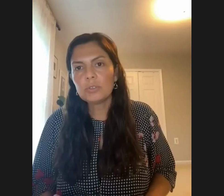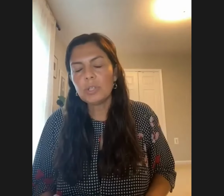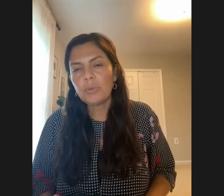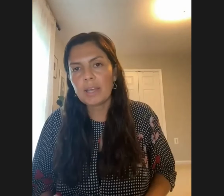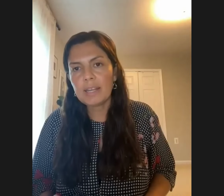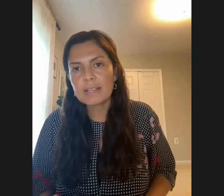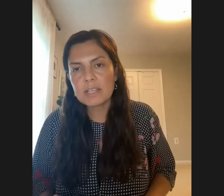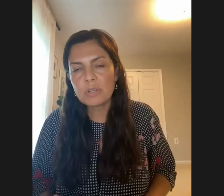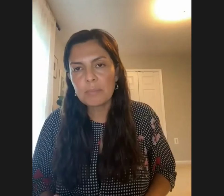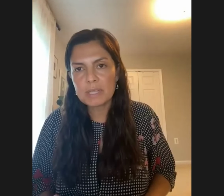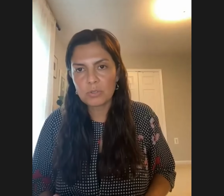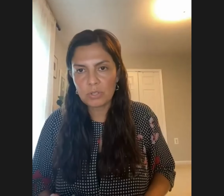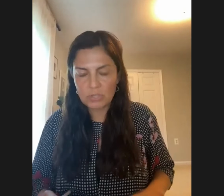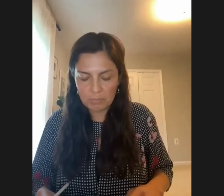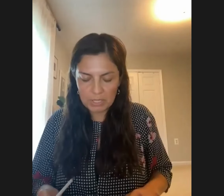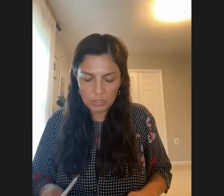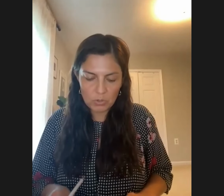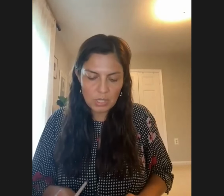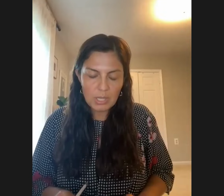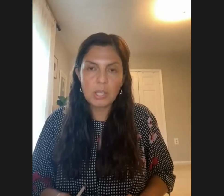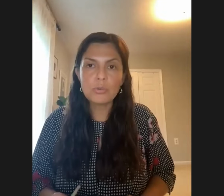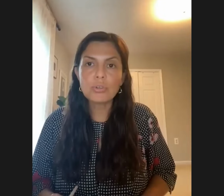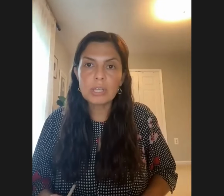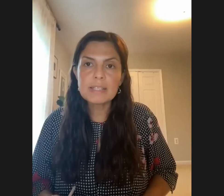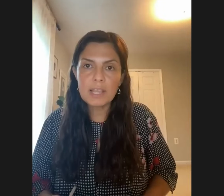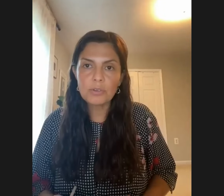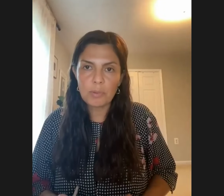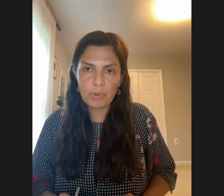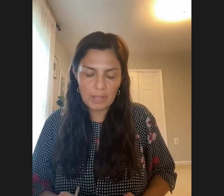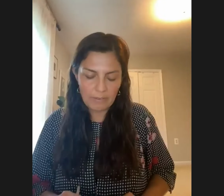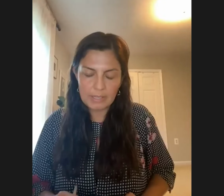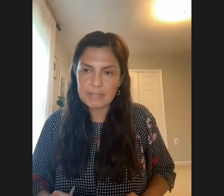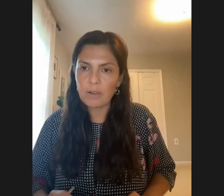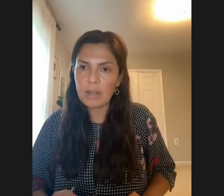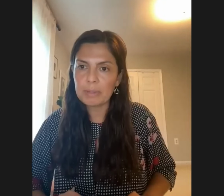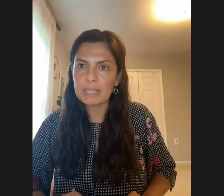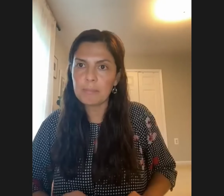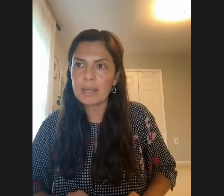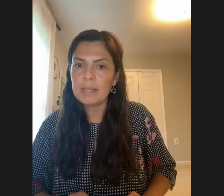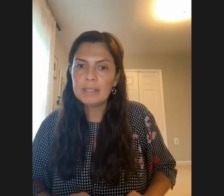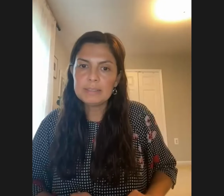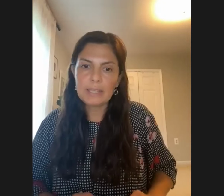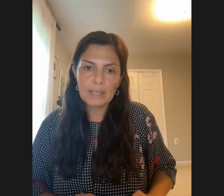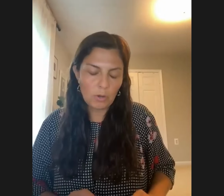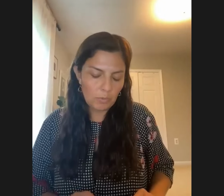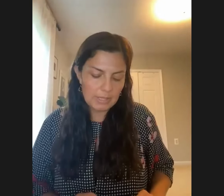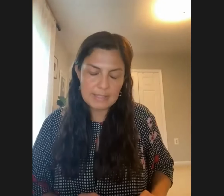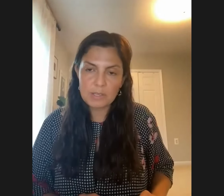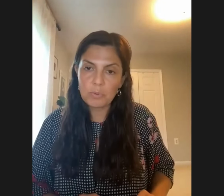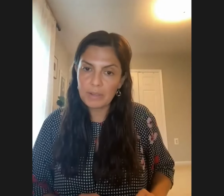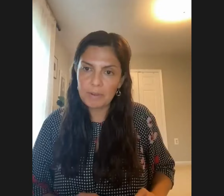facing in order to guarantee healthcare continuity in provision and supply of services, even after 3 years having started the